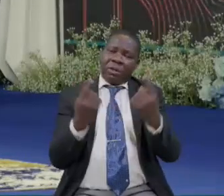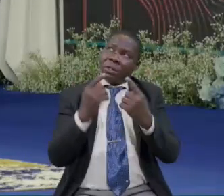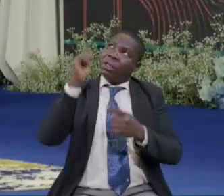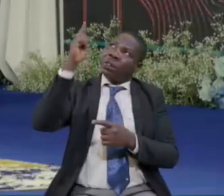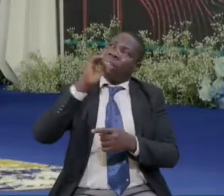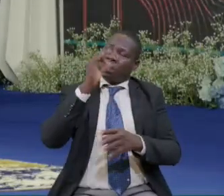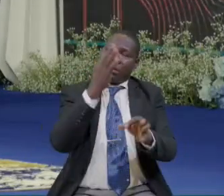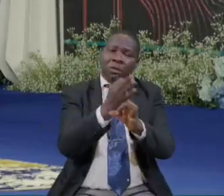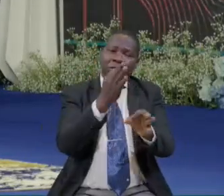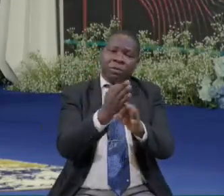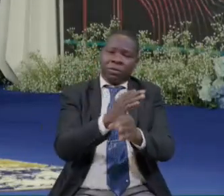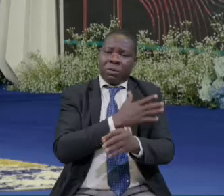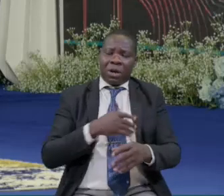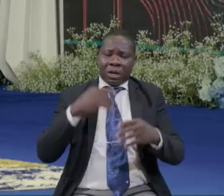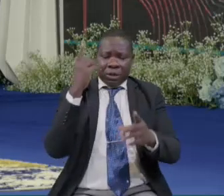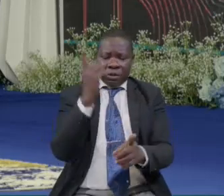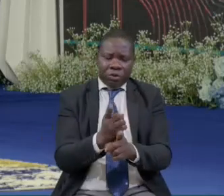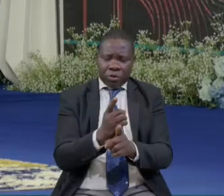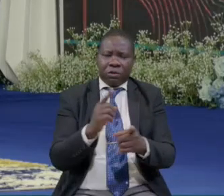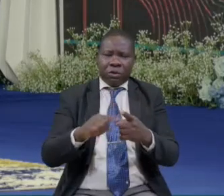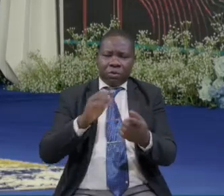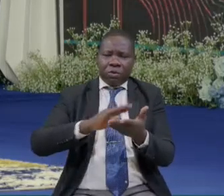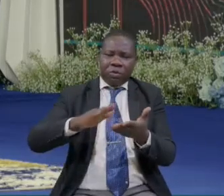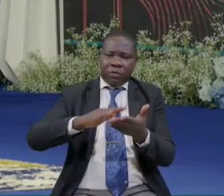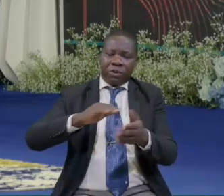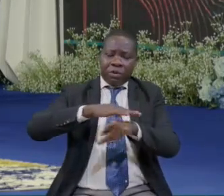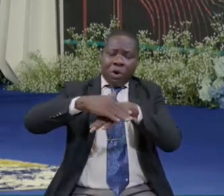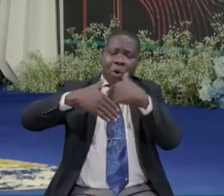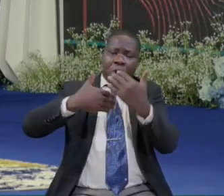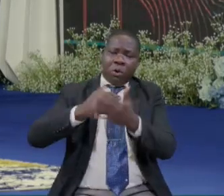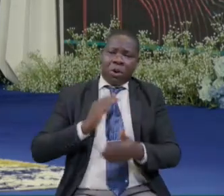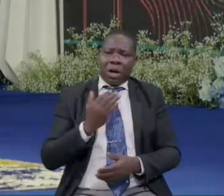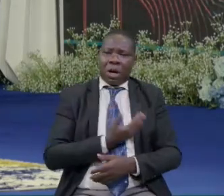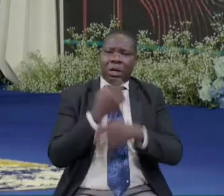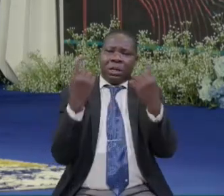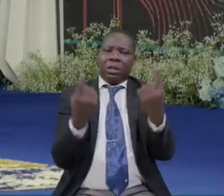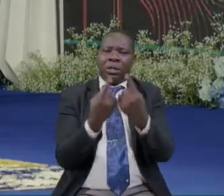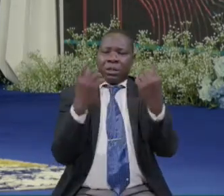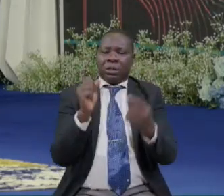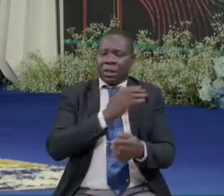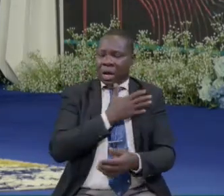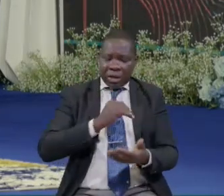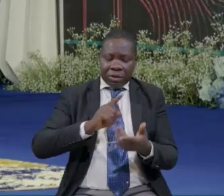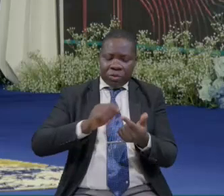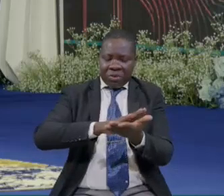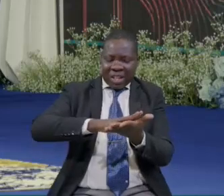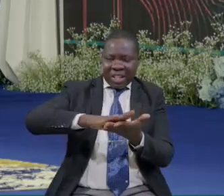forgive us our sins and to cleanse us from